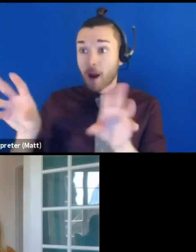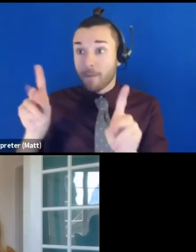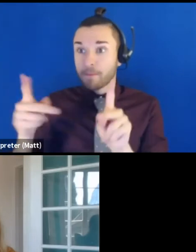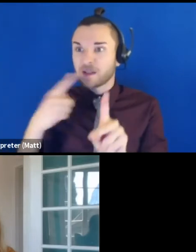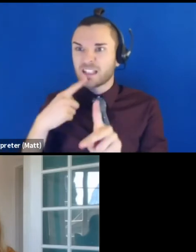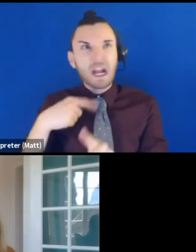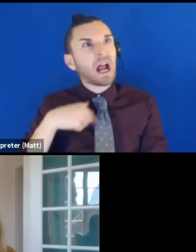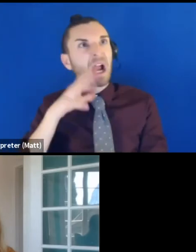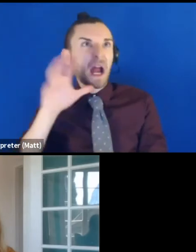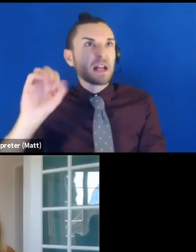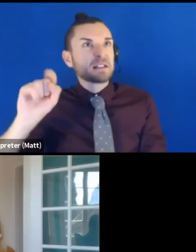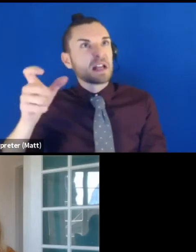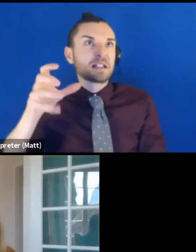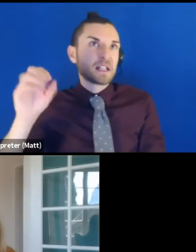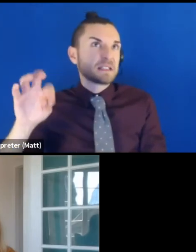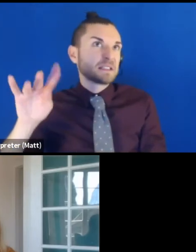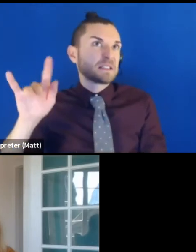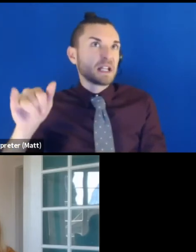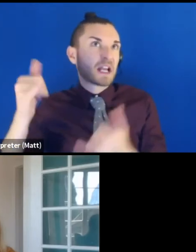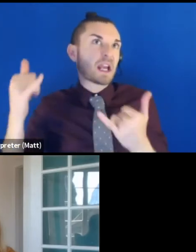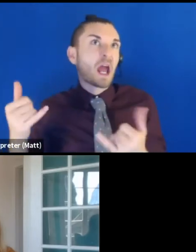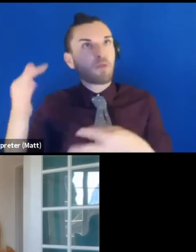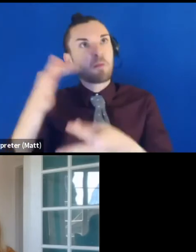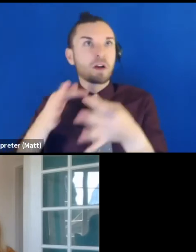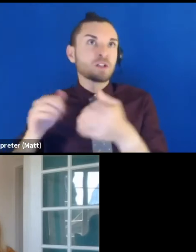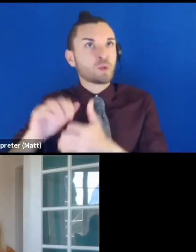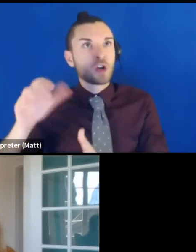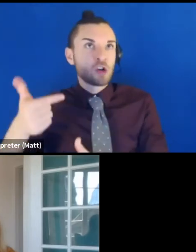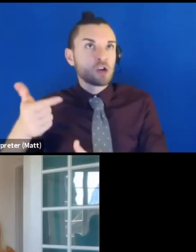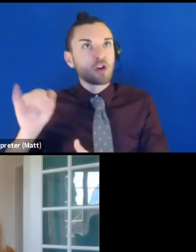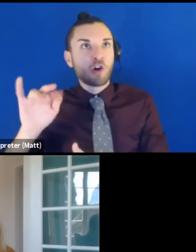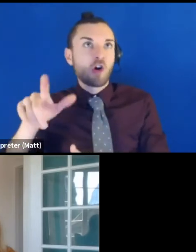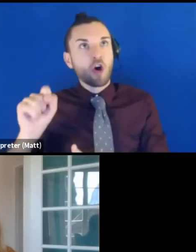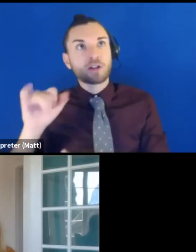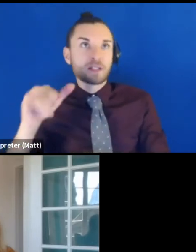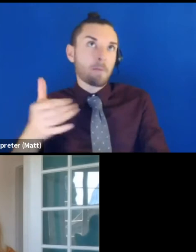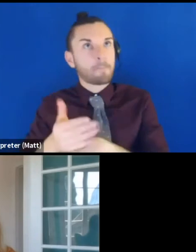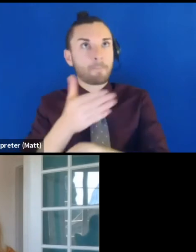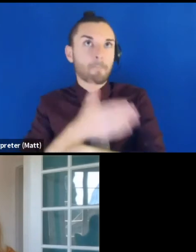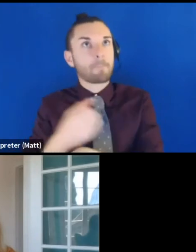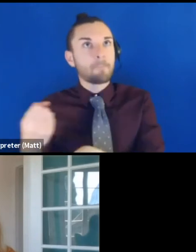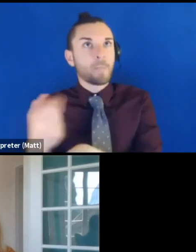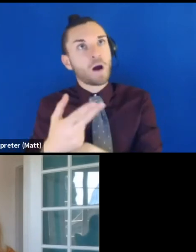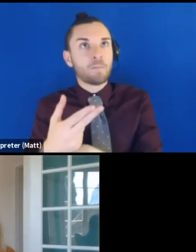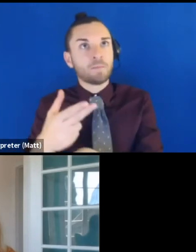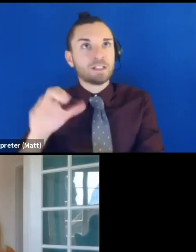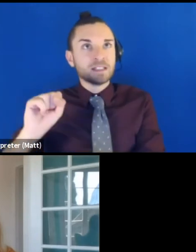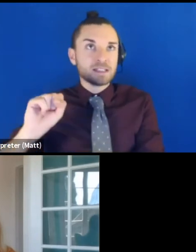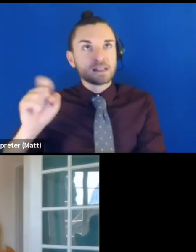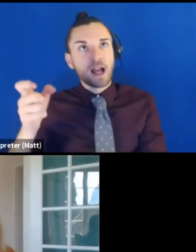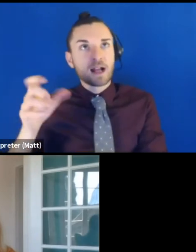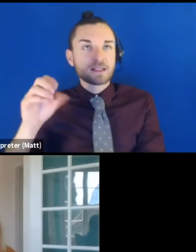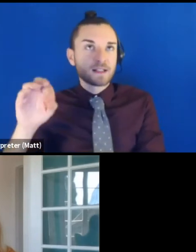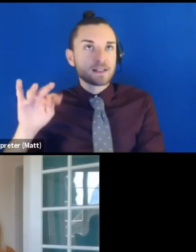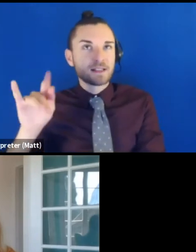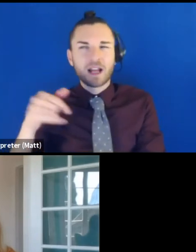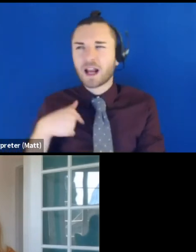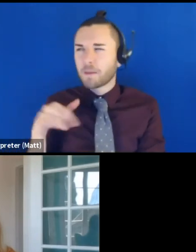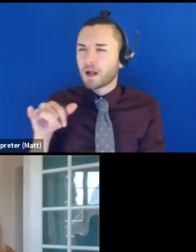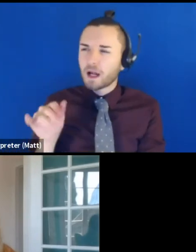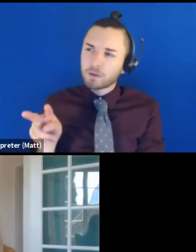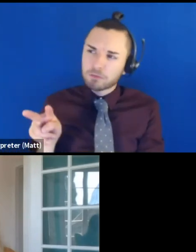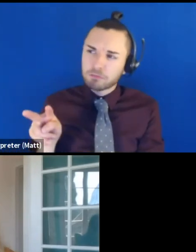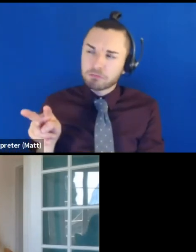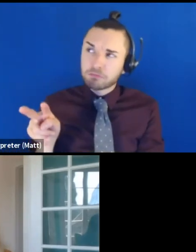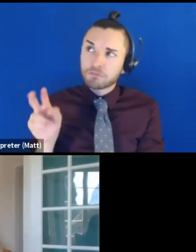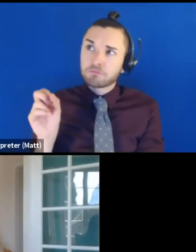Sex in the City, and now we have Girls, so that's better than Sex in the City. And I'm like, to me, it's true that they're